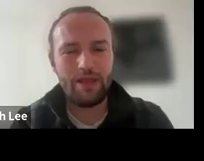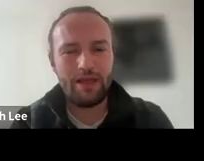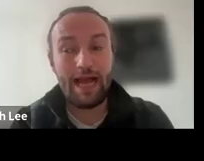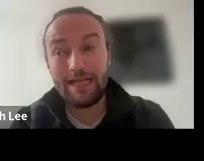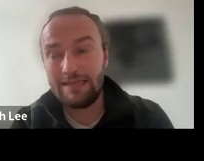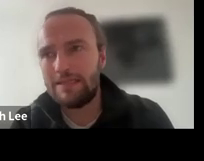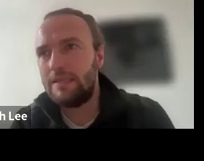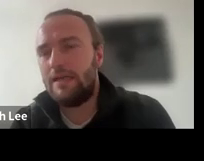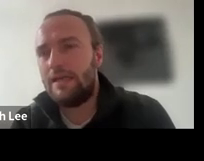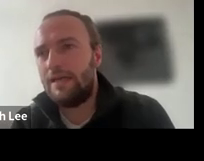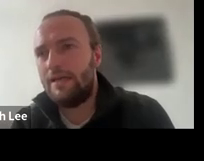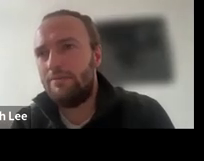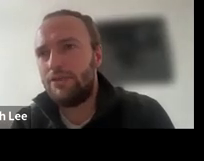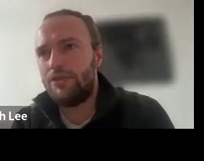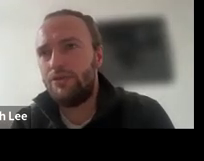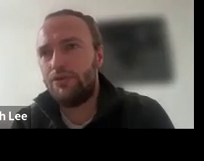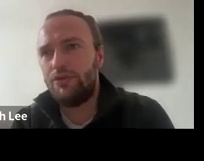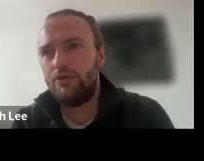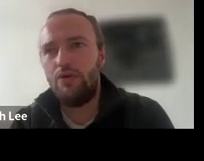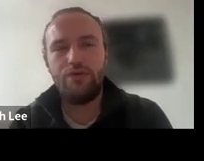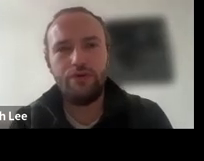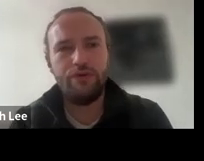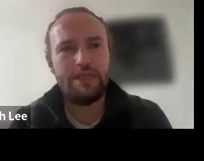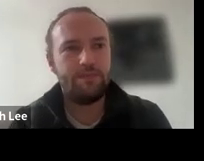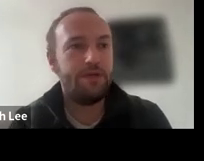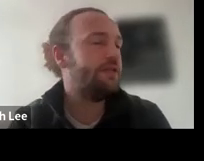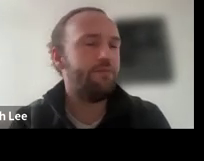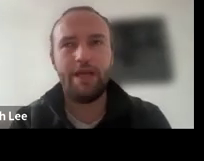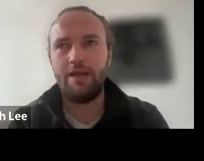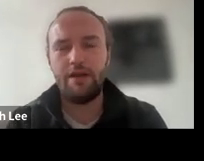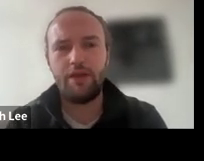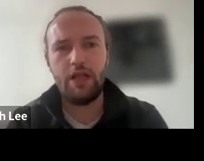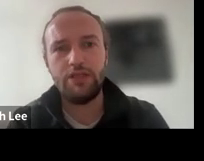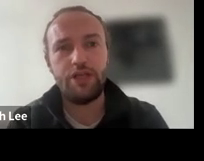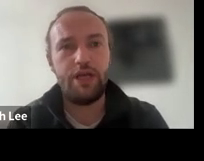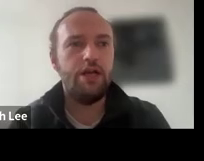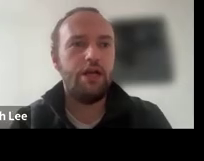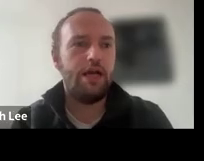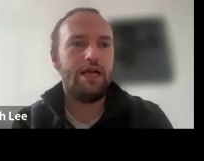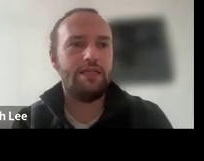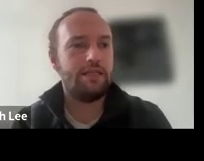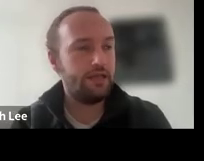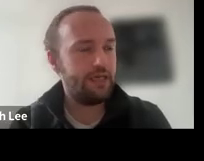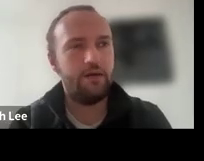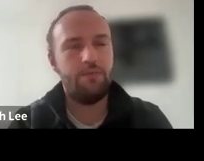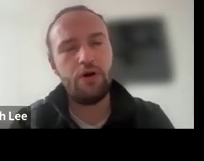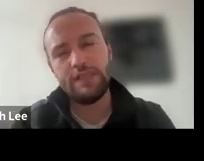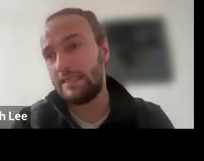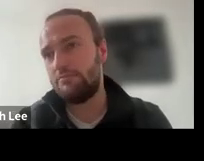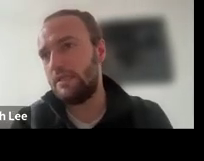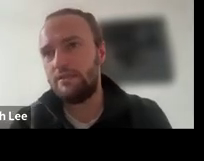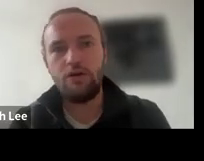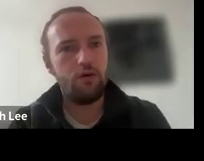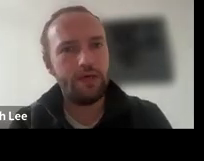um, and to go through this experience of being in another culture, studying